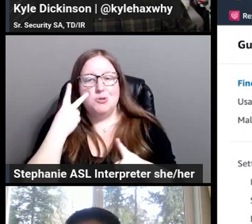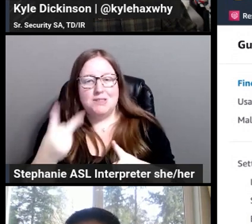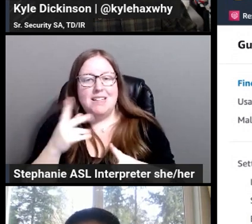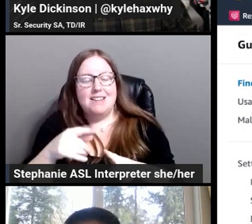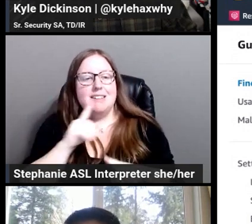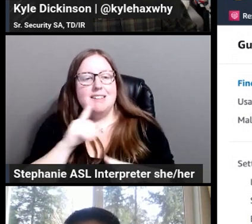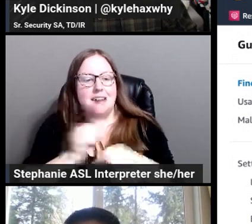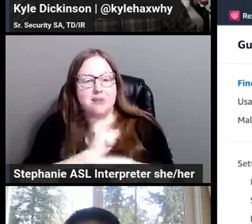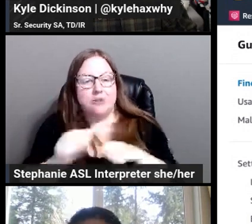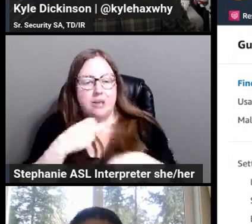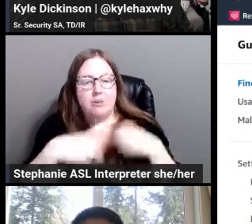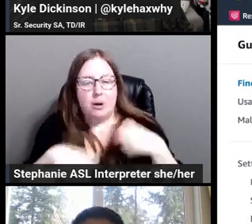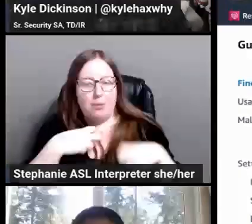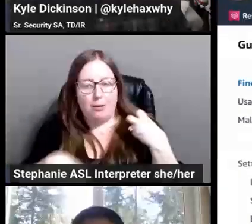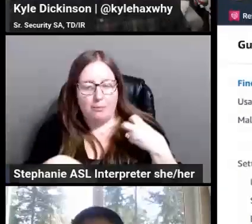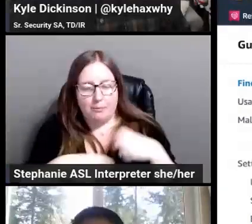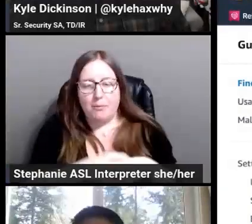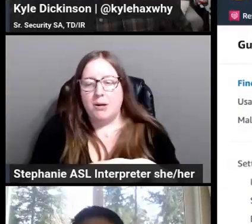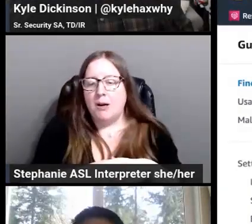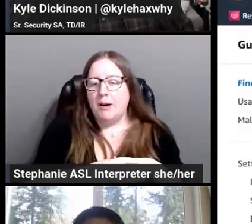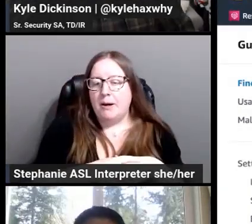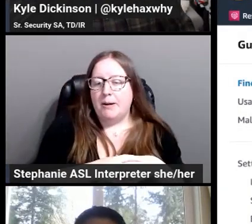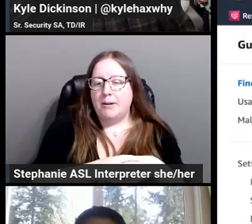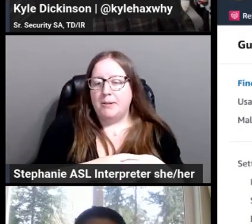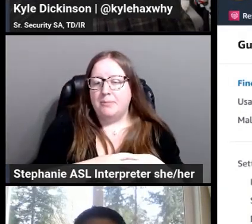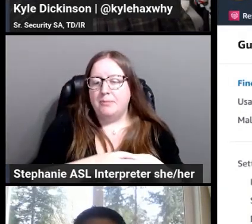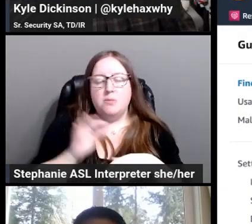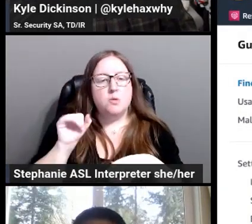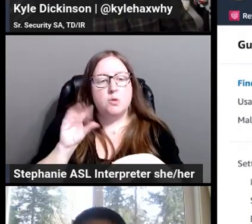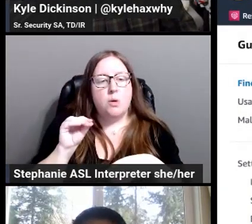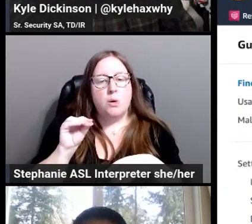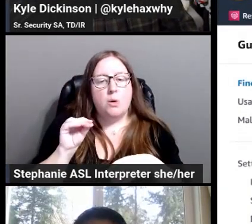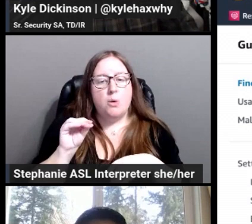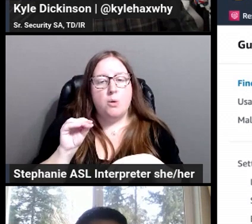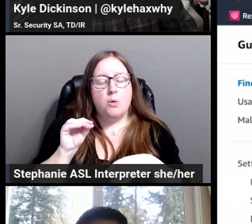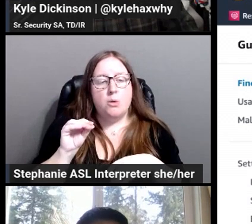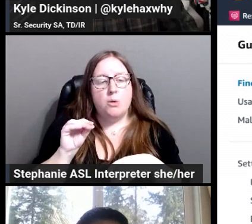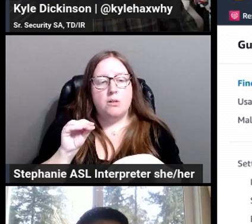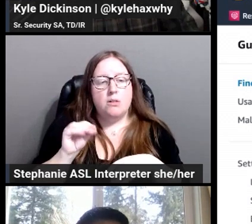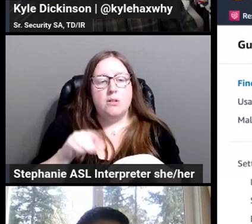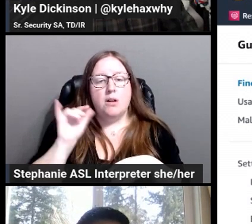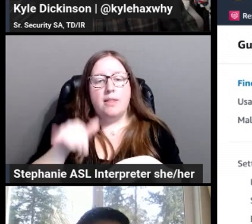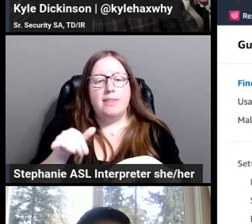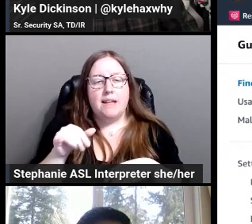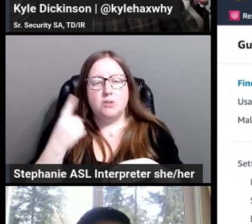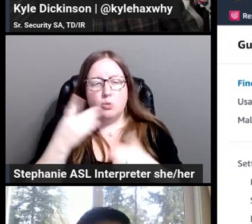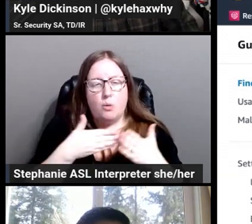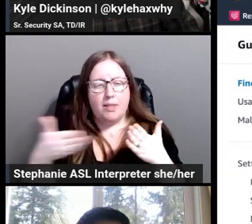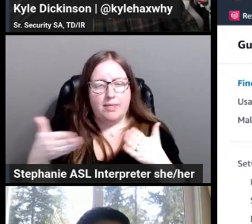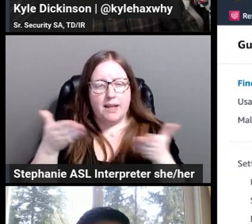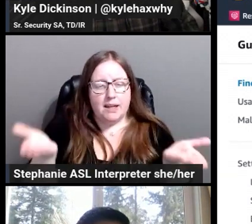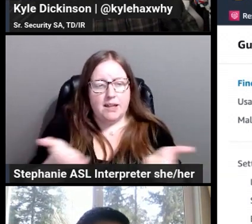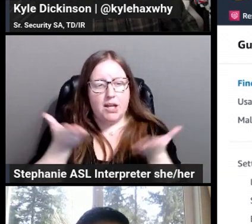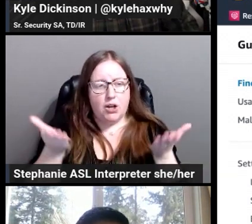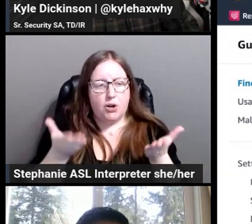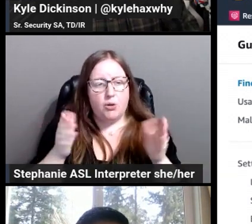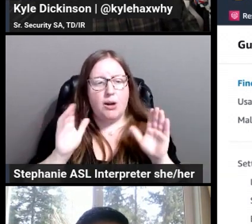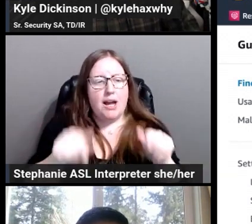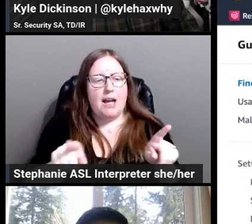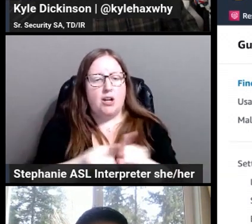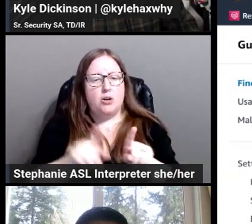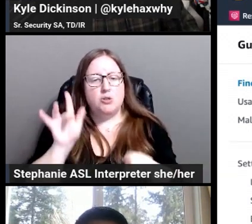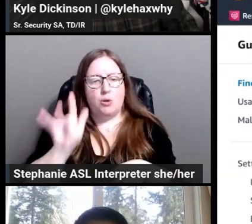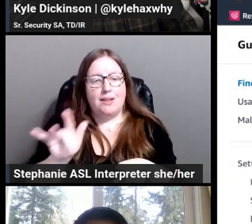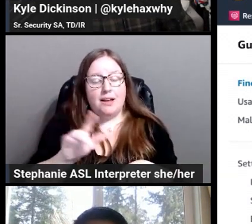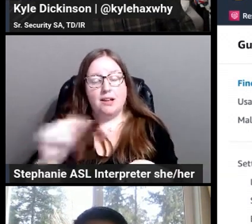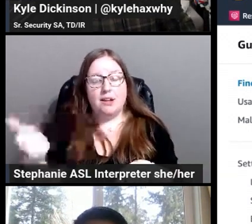problem. Okay, so that's one of the things here. I can also click on